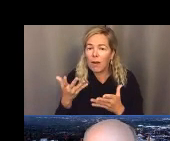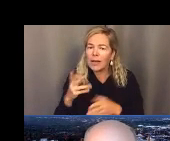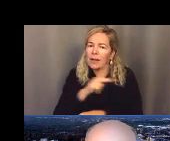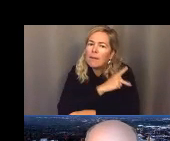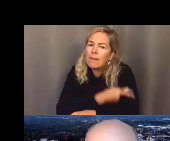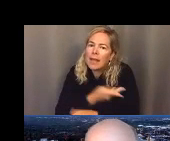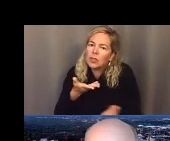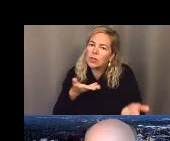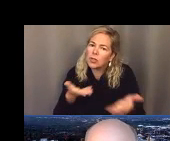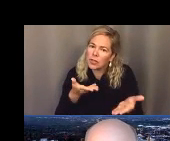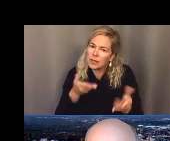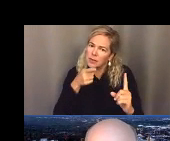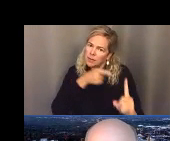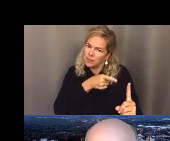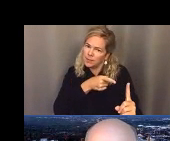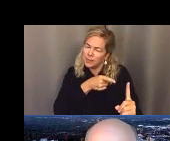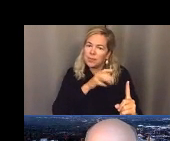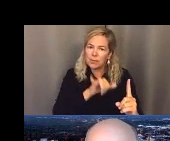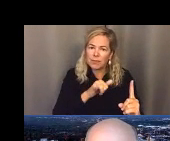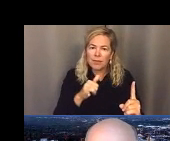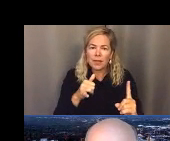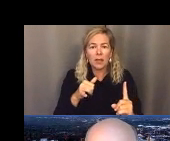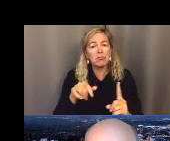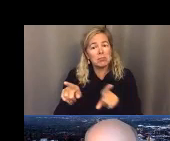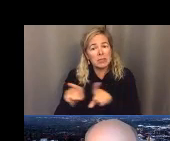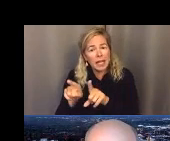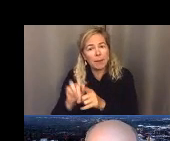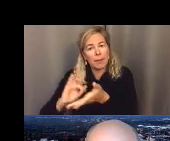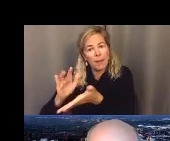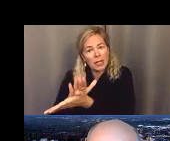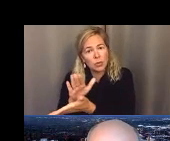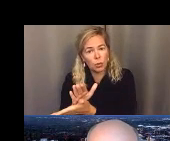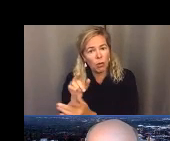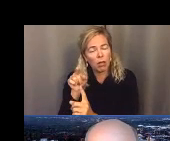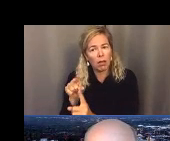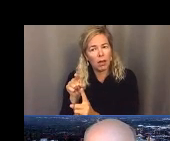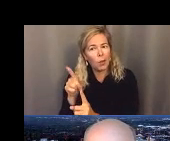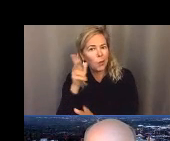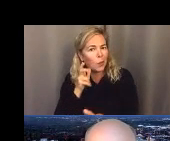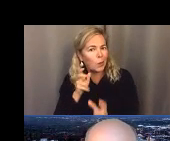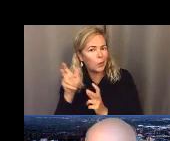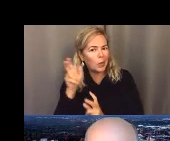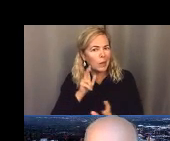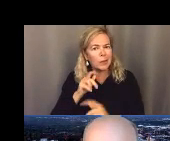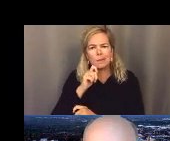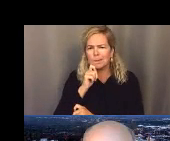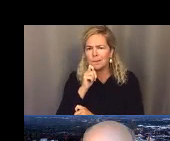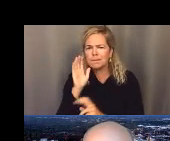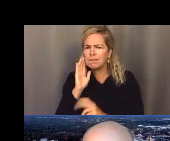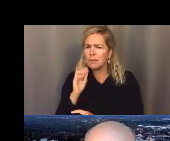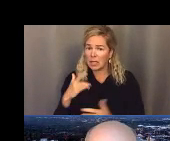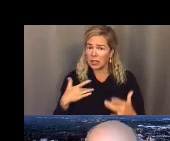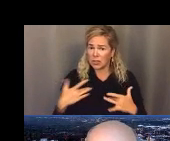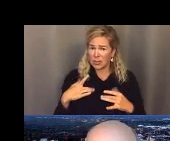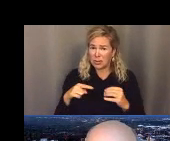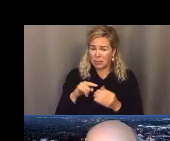to reach out. It came out of the med school, I think, just as it was something that we were hearing a lot about and we're very concerned about. But we're